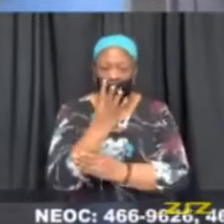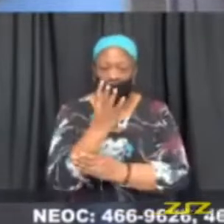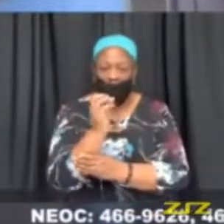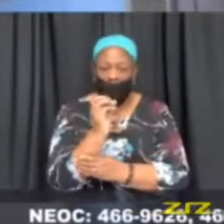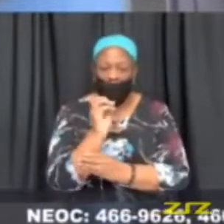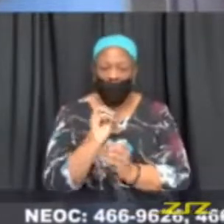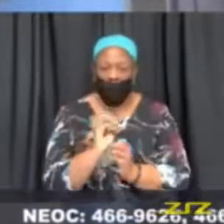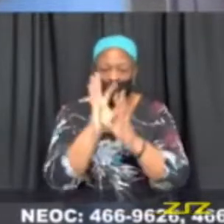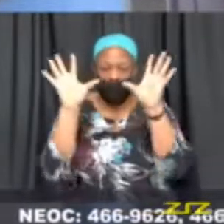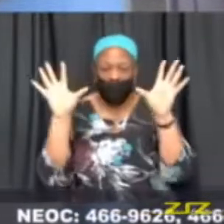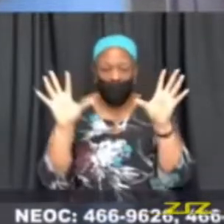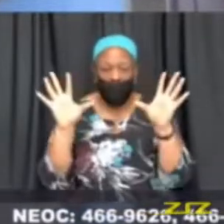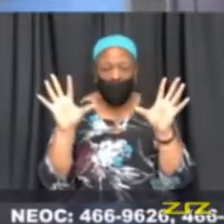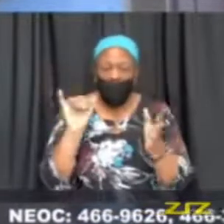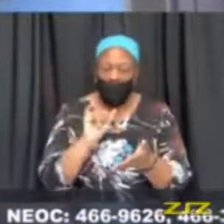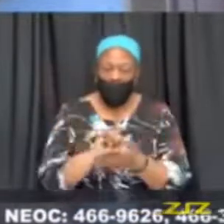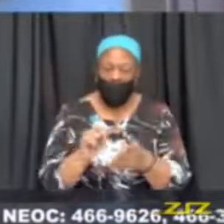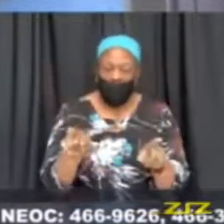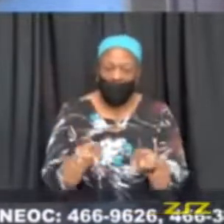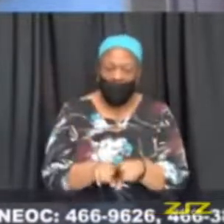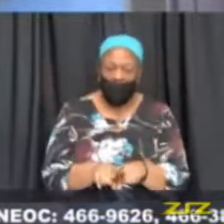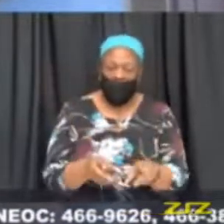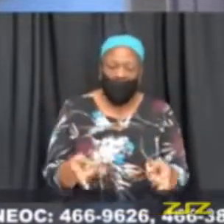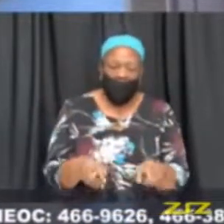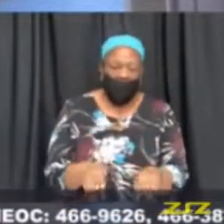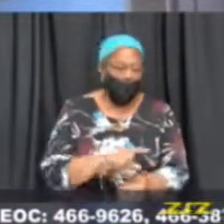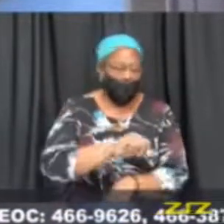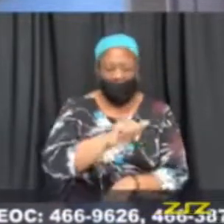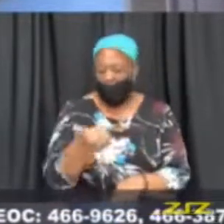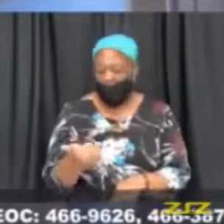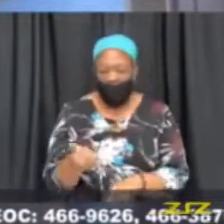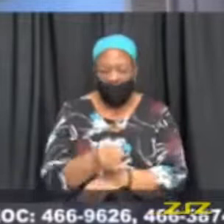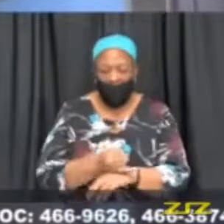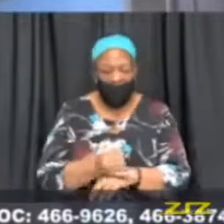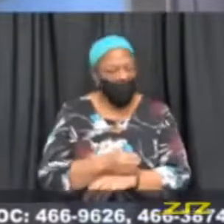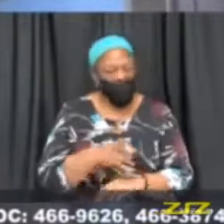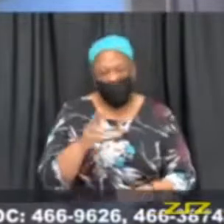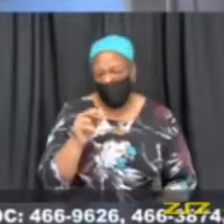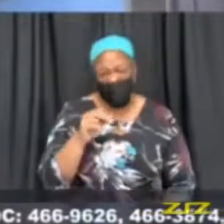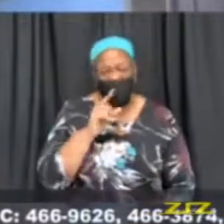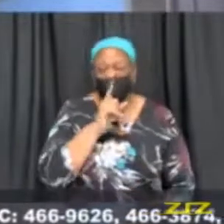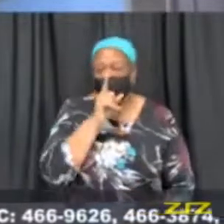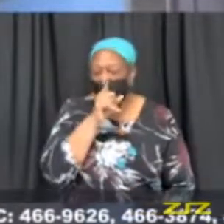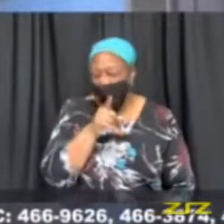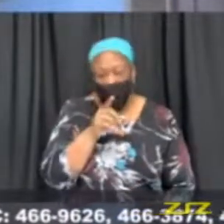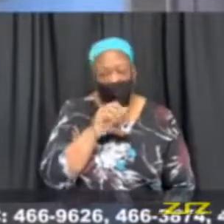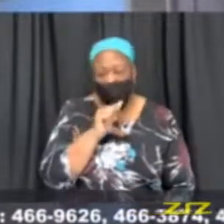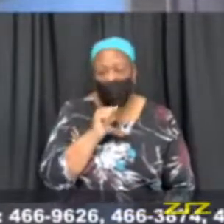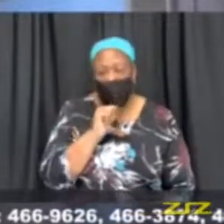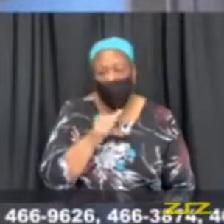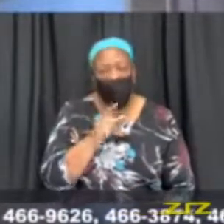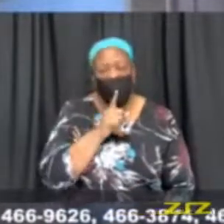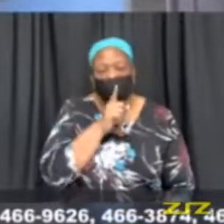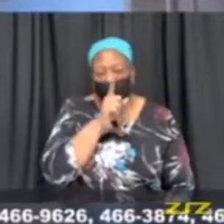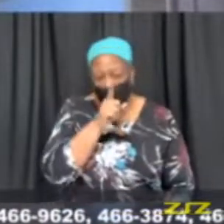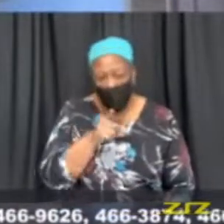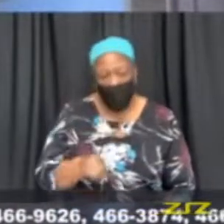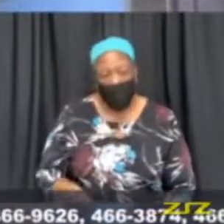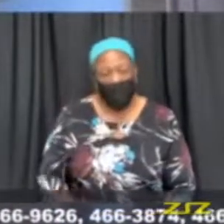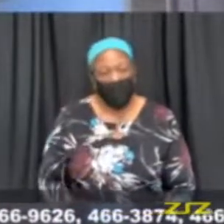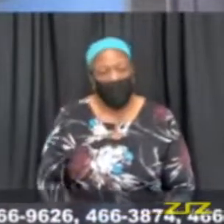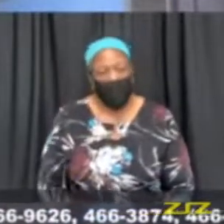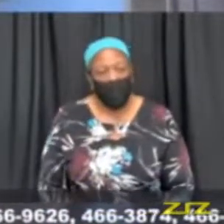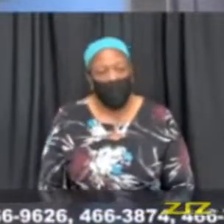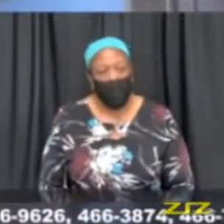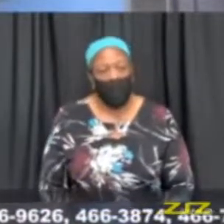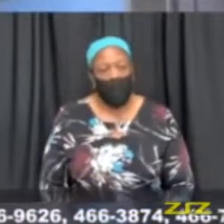and other volcanoes can show unrest. That again is not true. The processes the processes throughout the region that